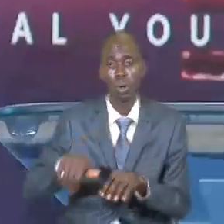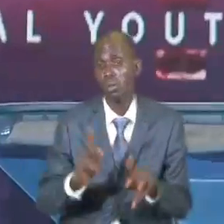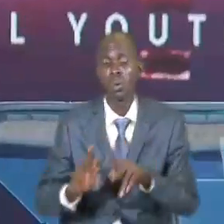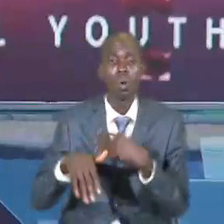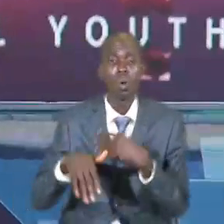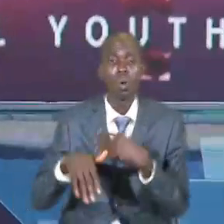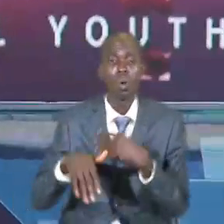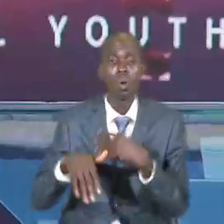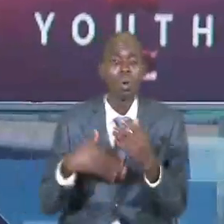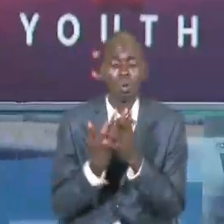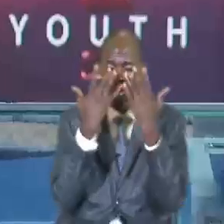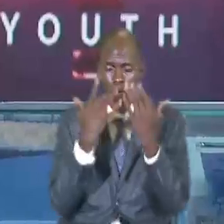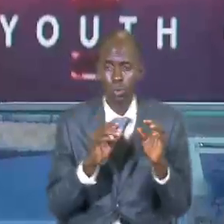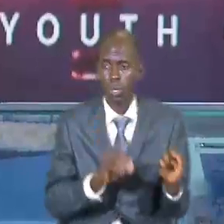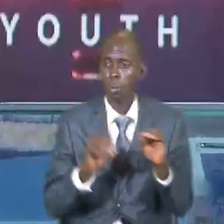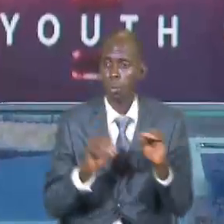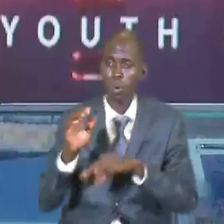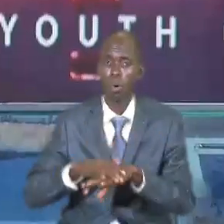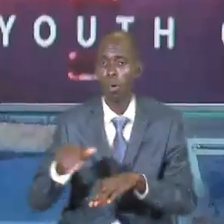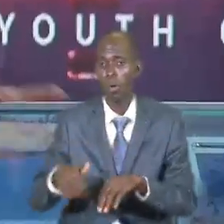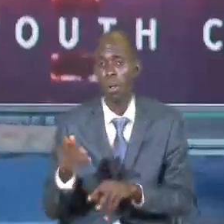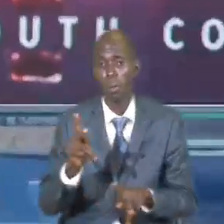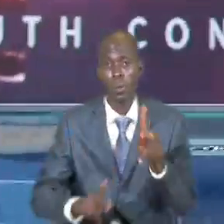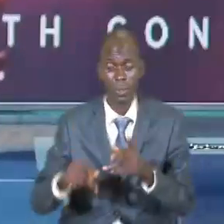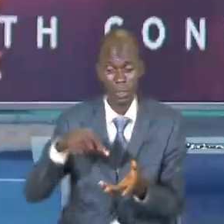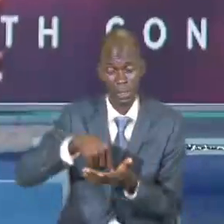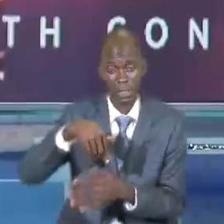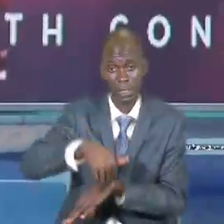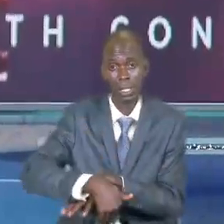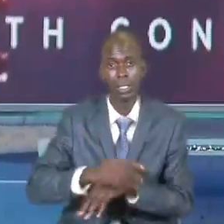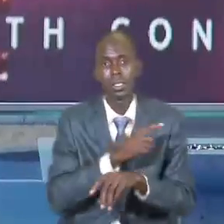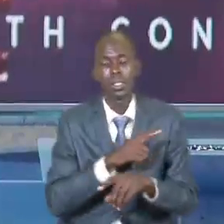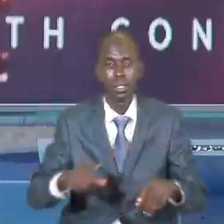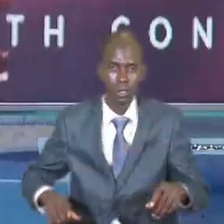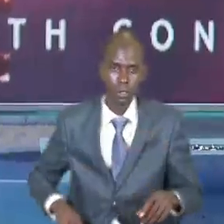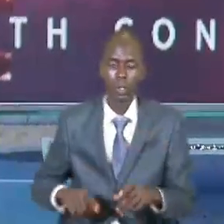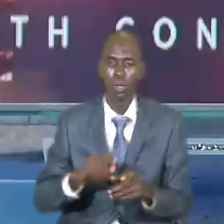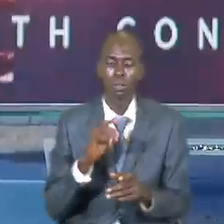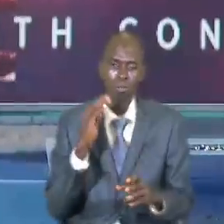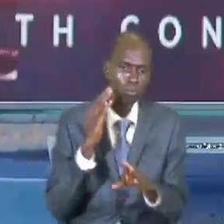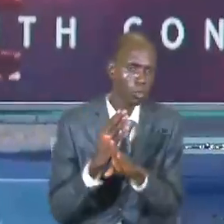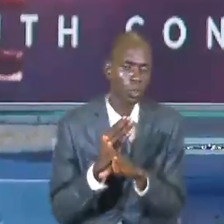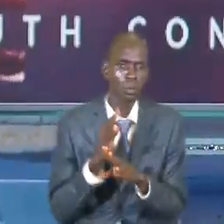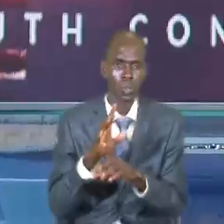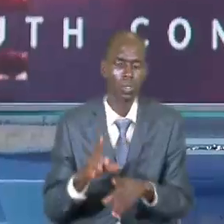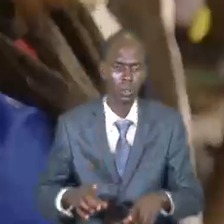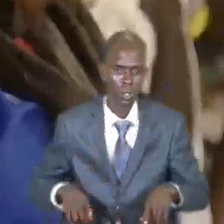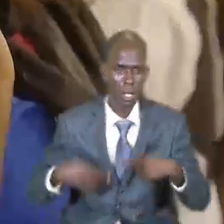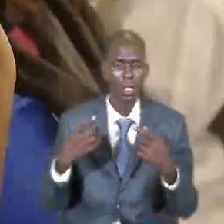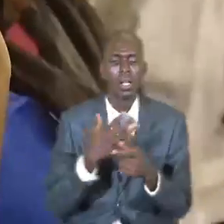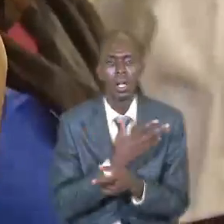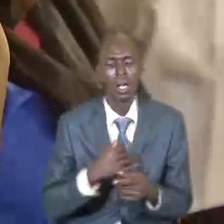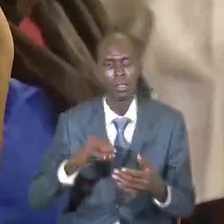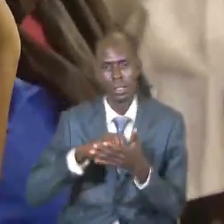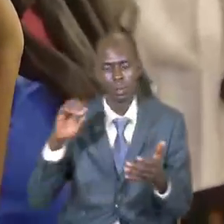people, tonight, the Lord interrupts your life and he takes them out of your life. You become a new person entirely. And